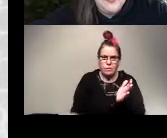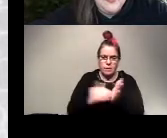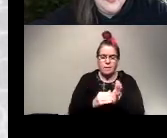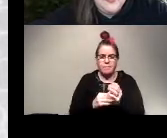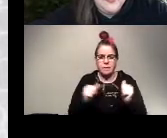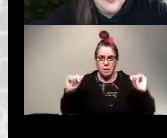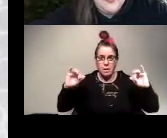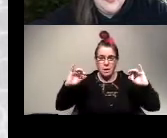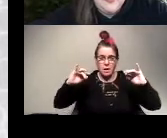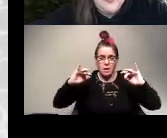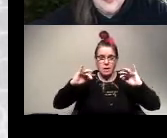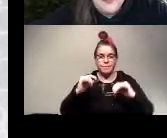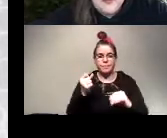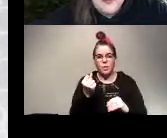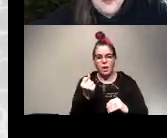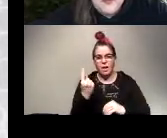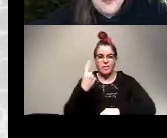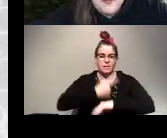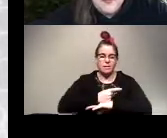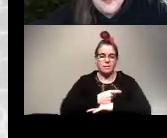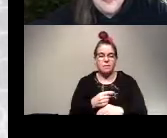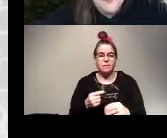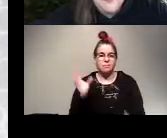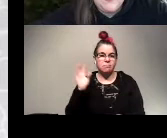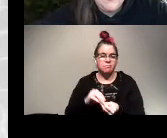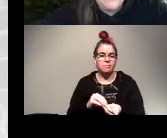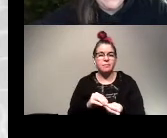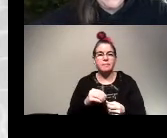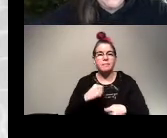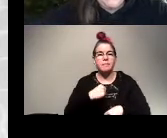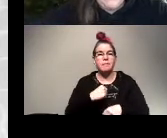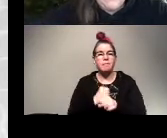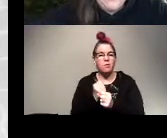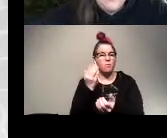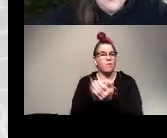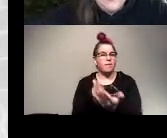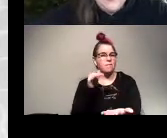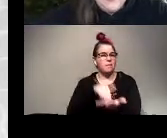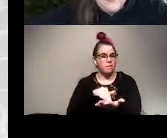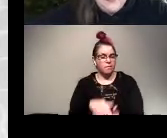And in 11 days, it makes it into the center.